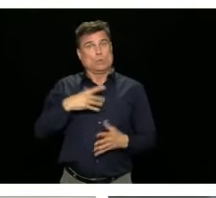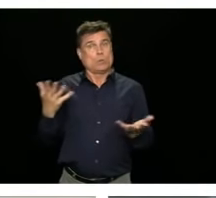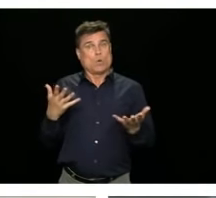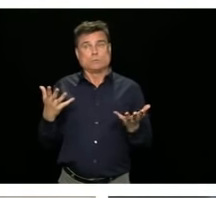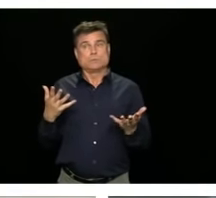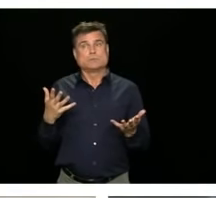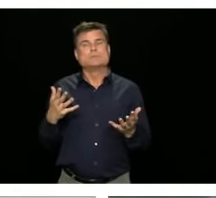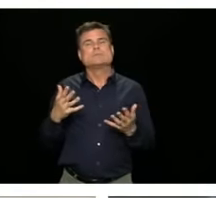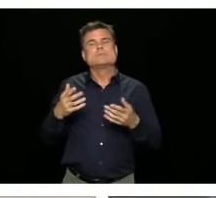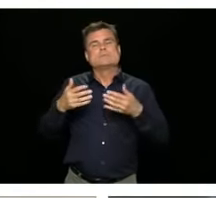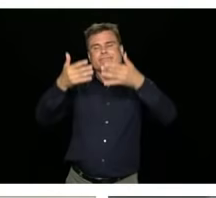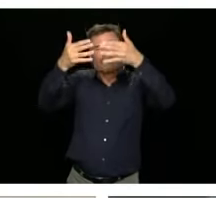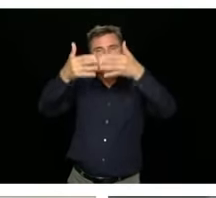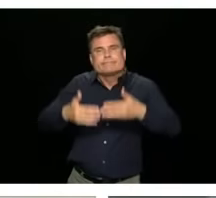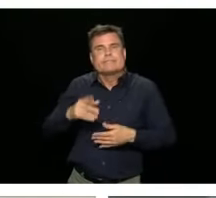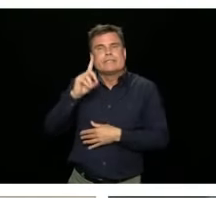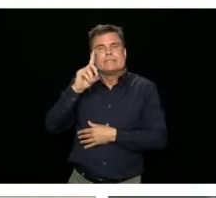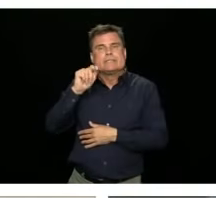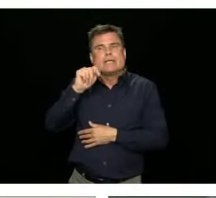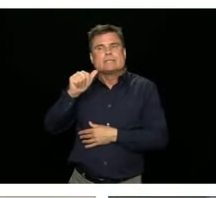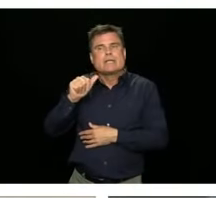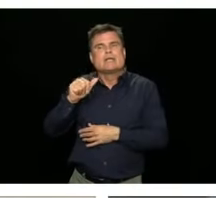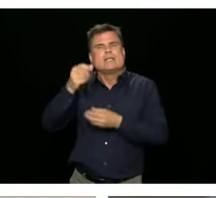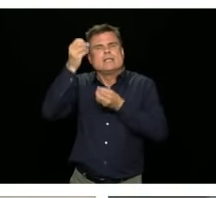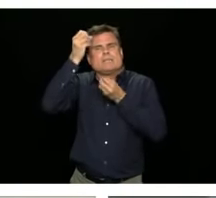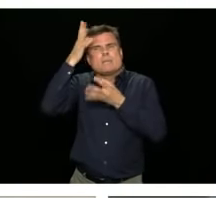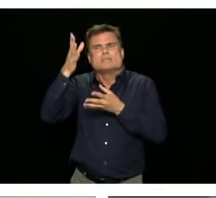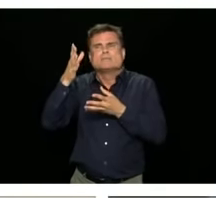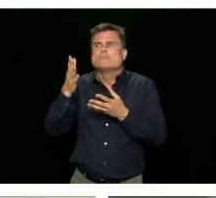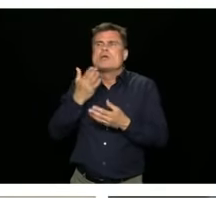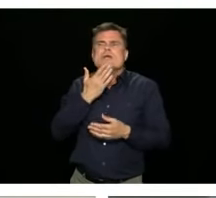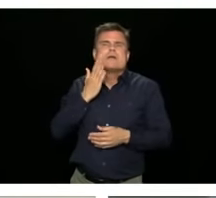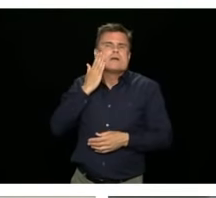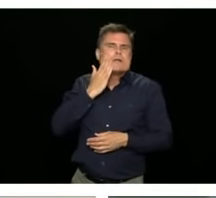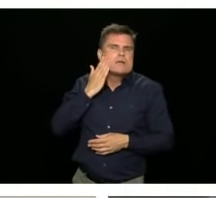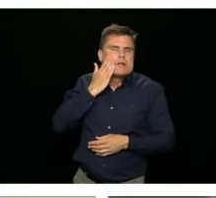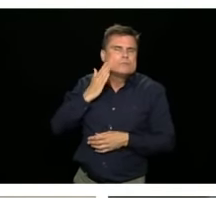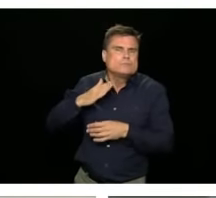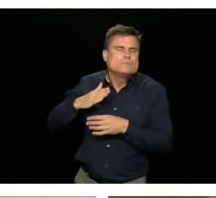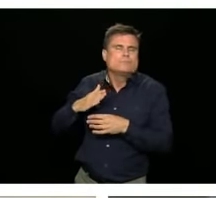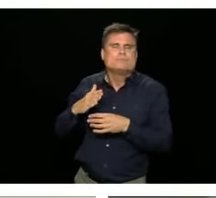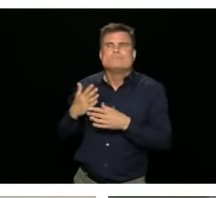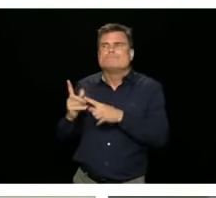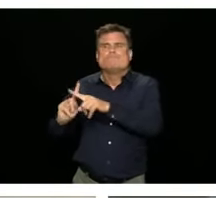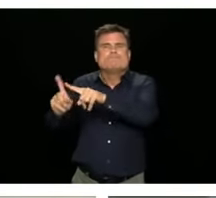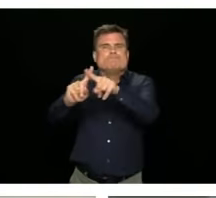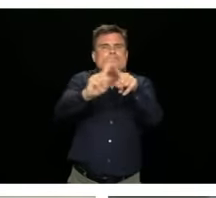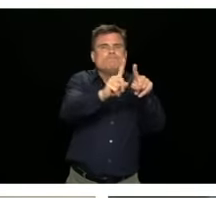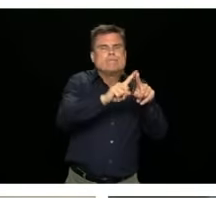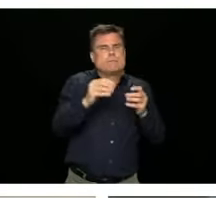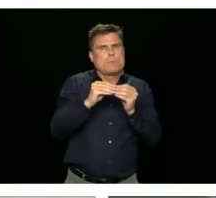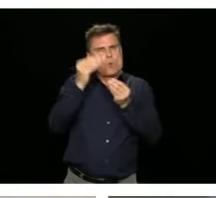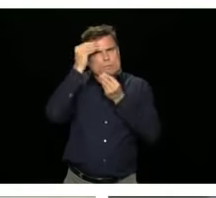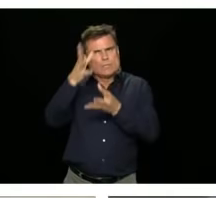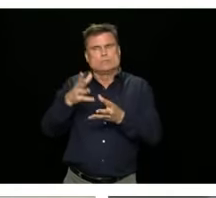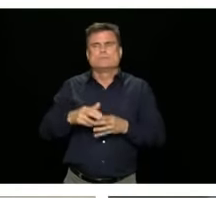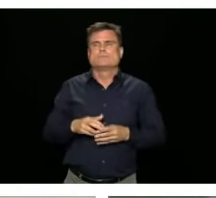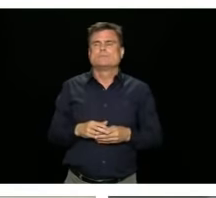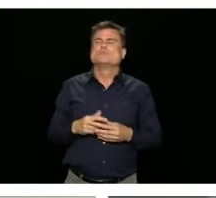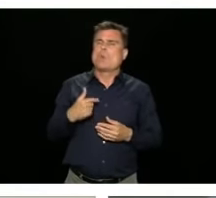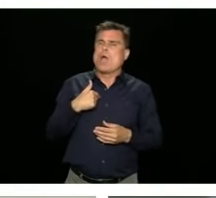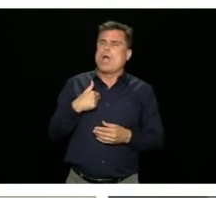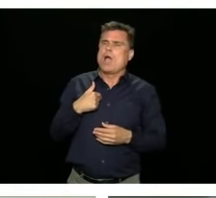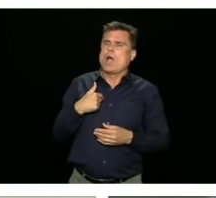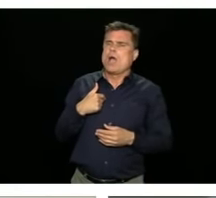that and the reasons why we need to address them. And so I give credit to them. I've spoken to the Premier about this as well. Many of my